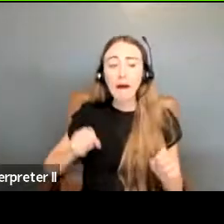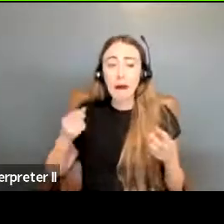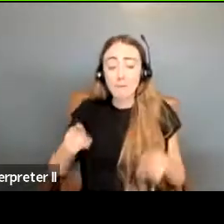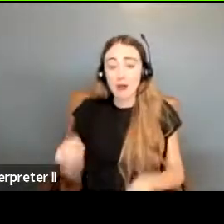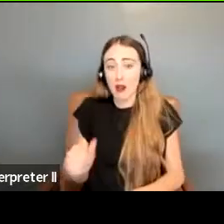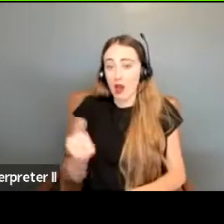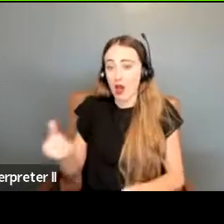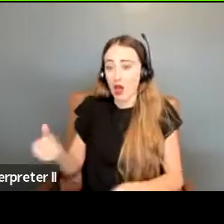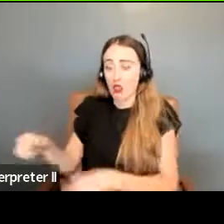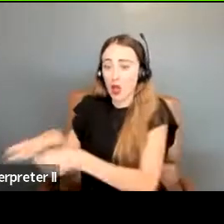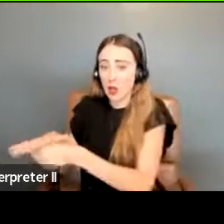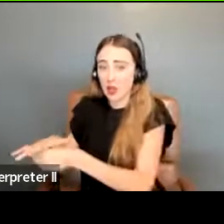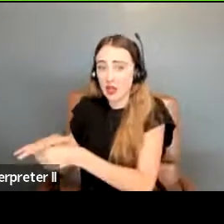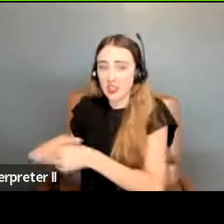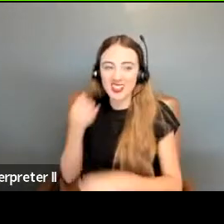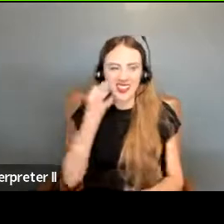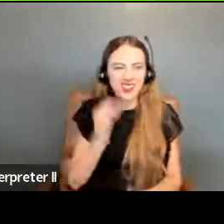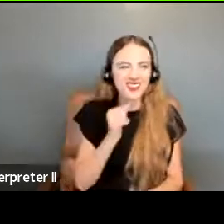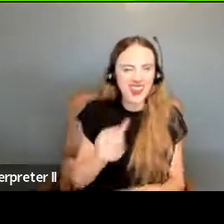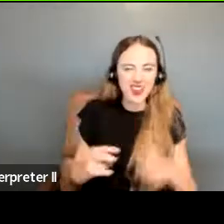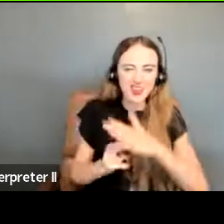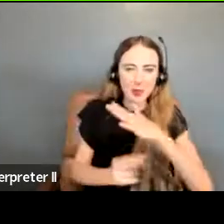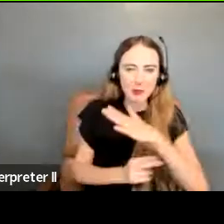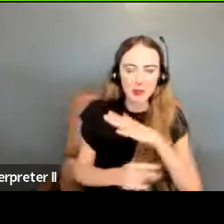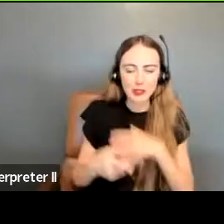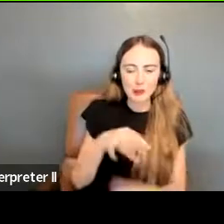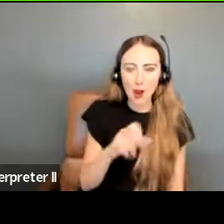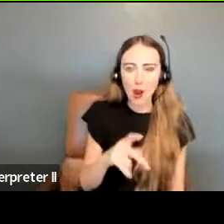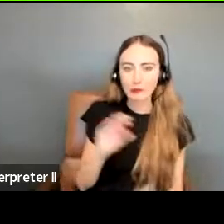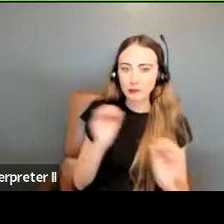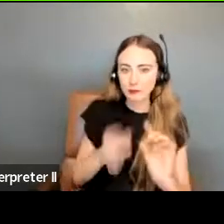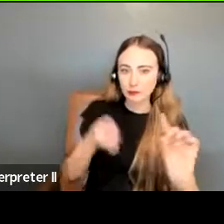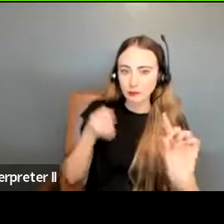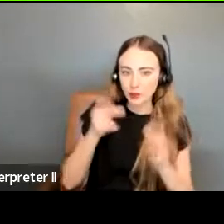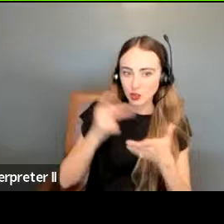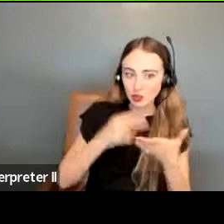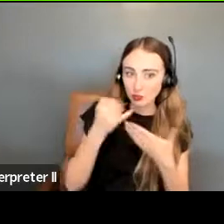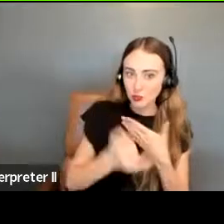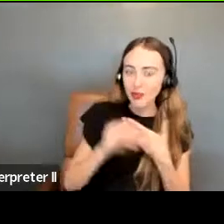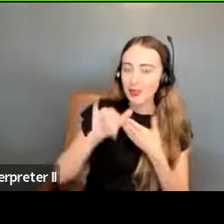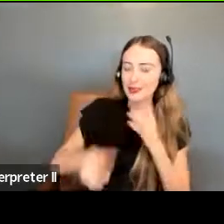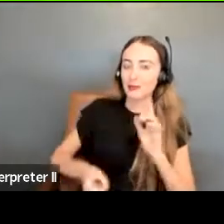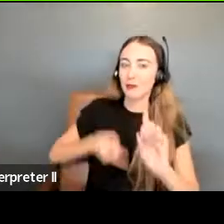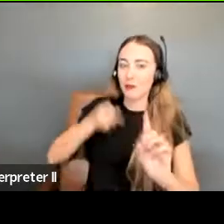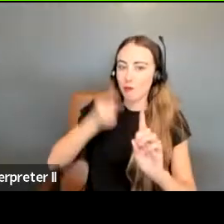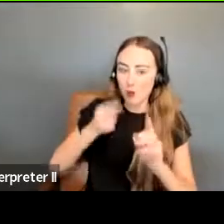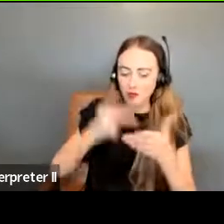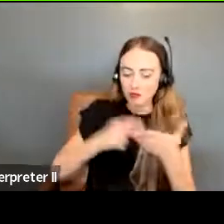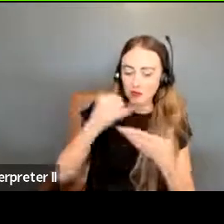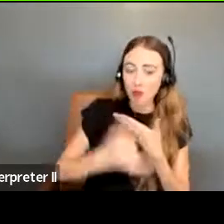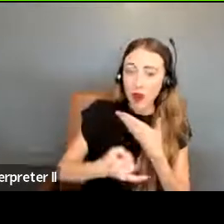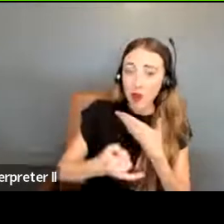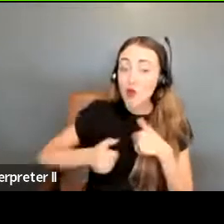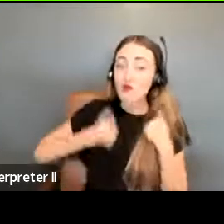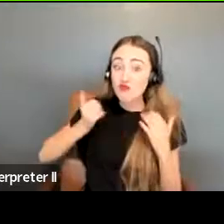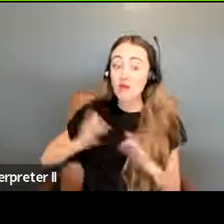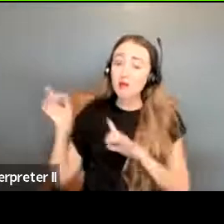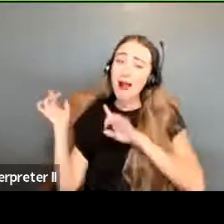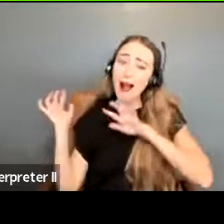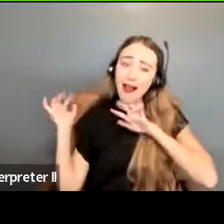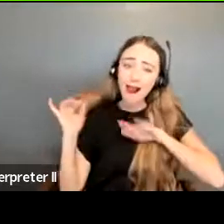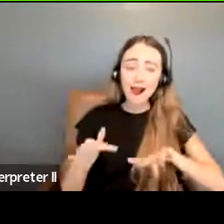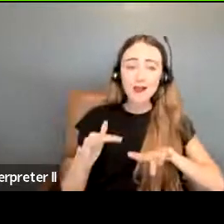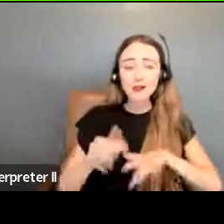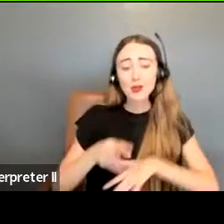moving them from the Bridge Park would undermine the goals of the project. This is a feature of the project intended to draw residents to the river and activate the